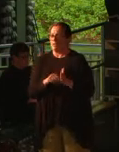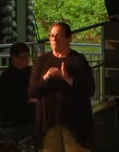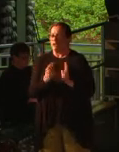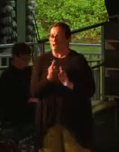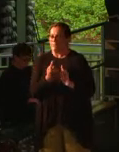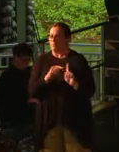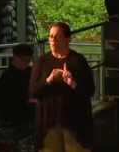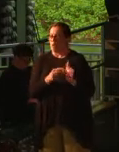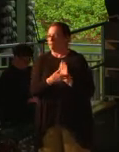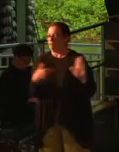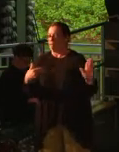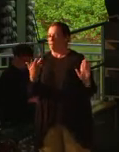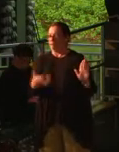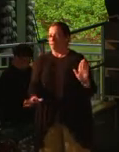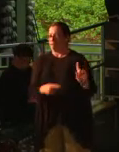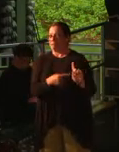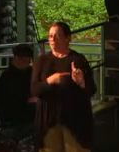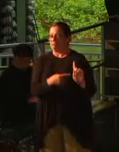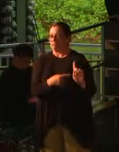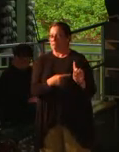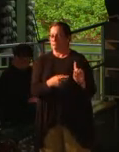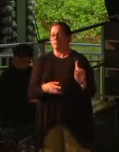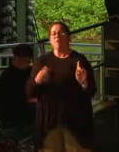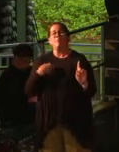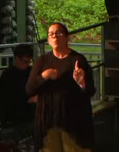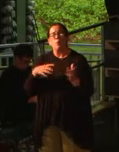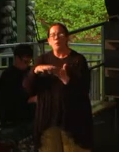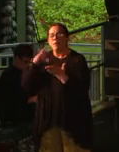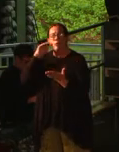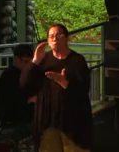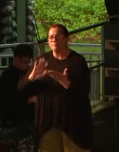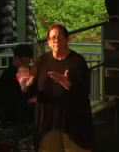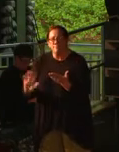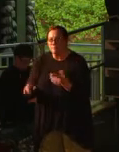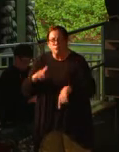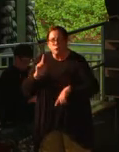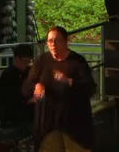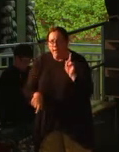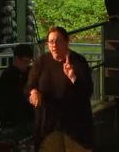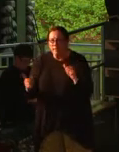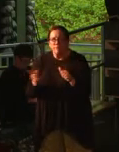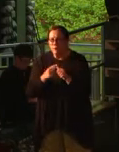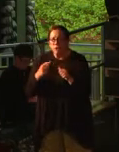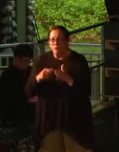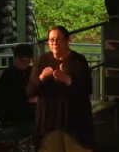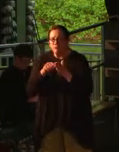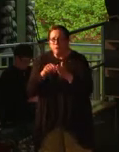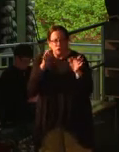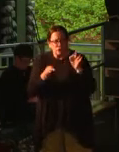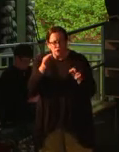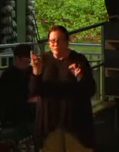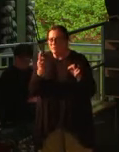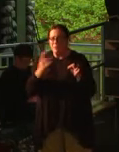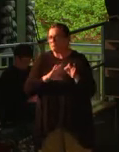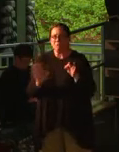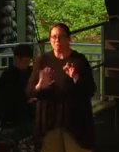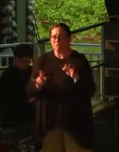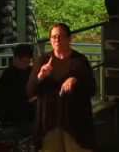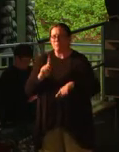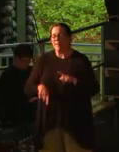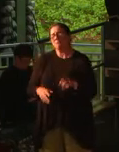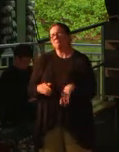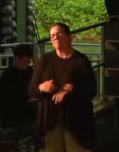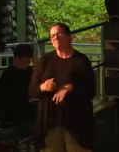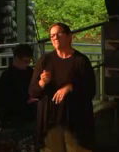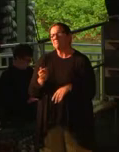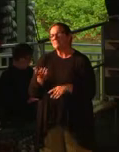something? We have learned from you that is not always the case. There was a student in one of my classes a few